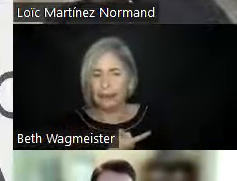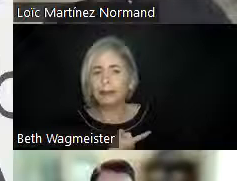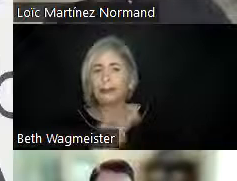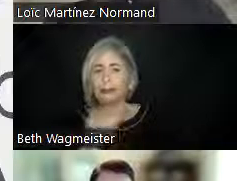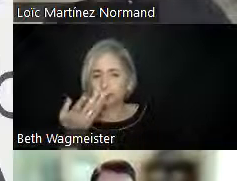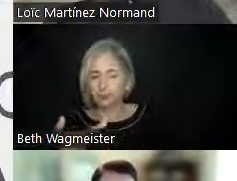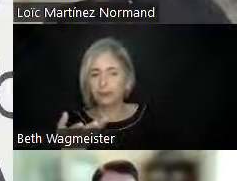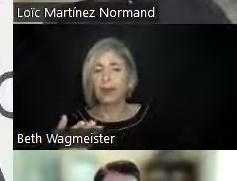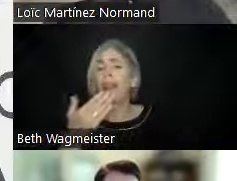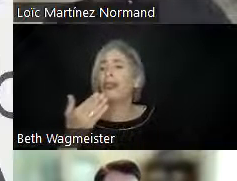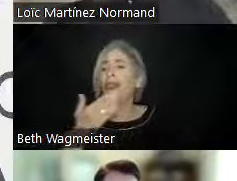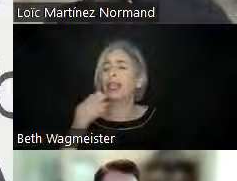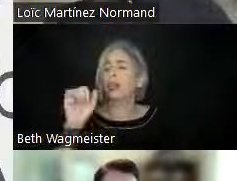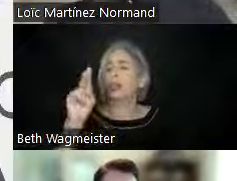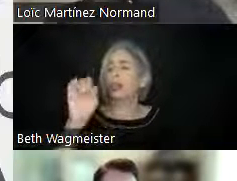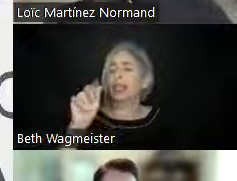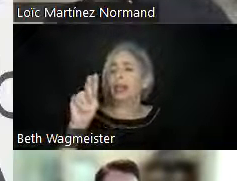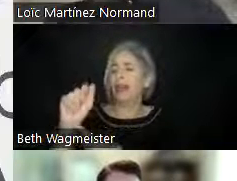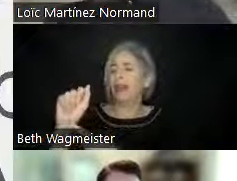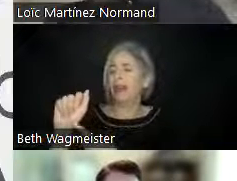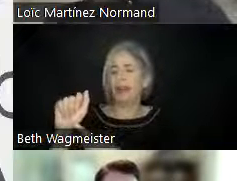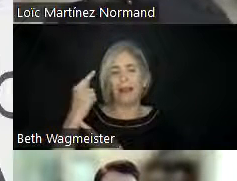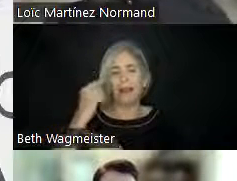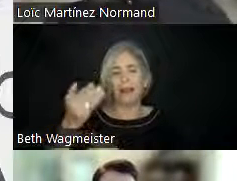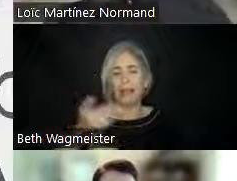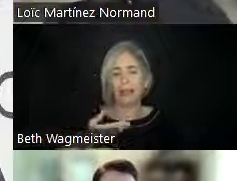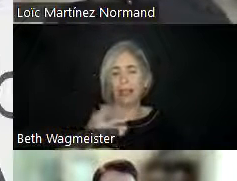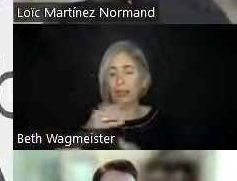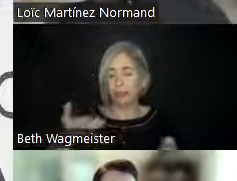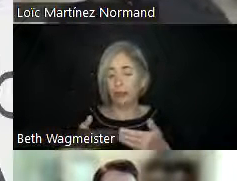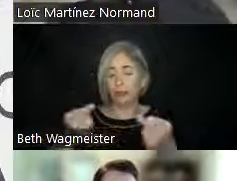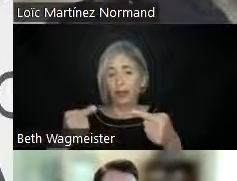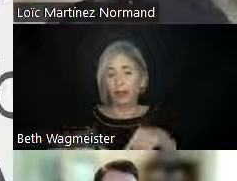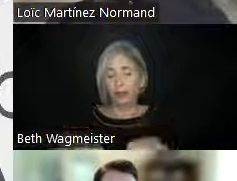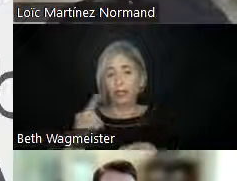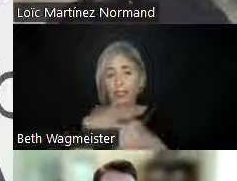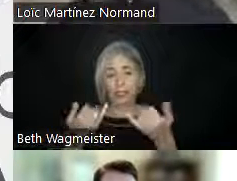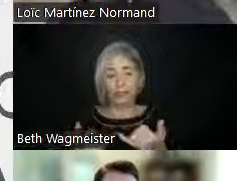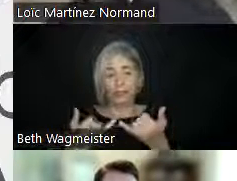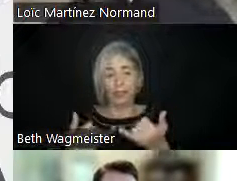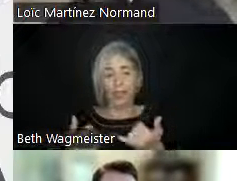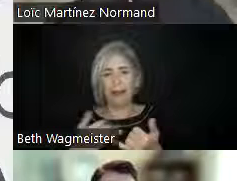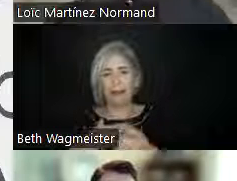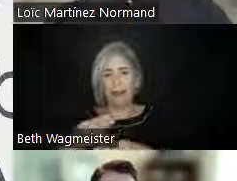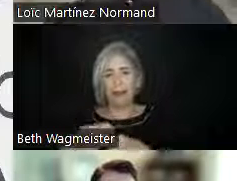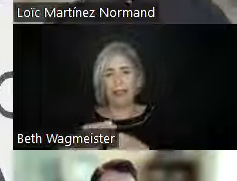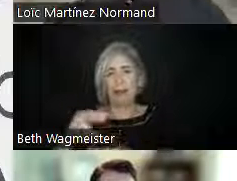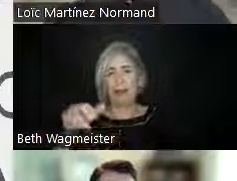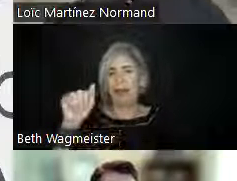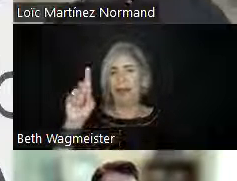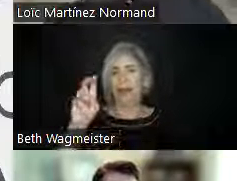So thank you, Susanna, for the introduction and for the invitation to be here today. So again, my name is Andrew